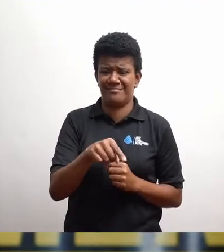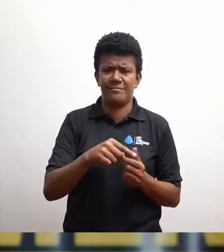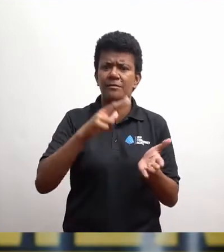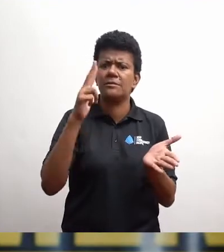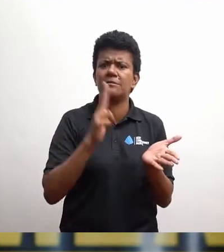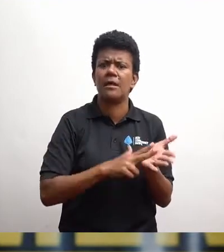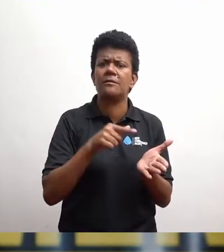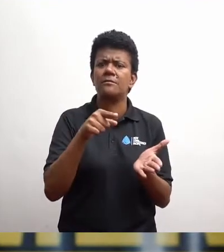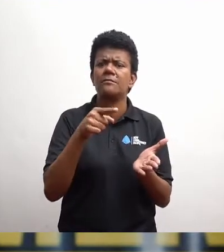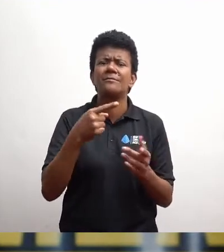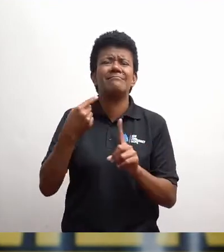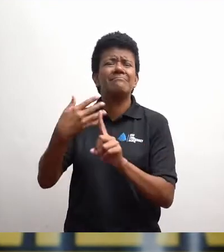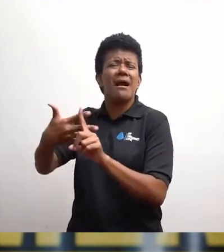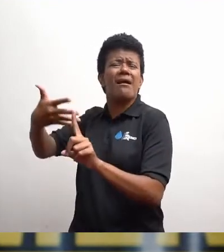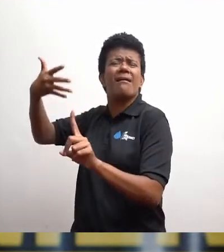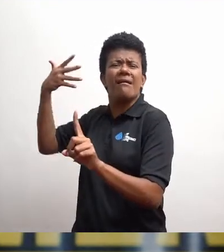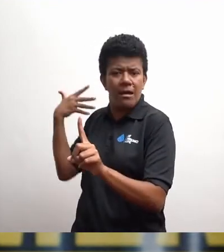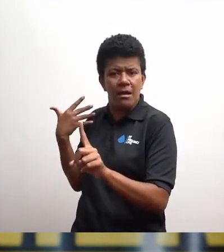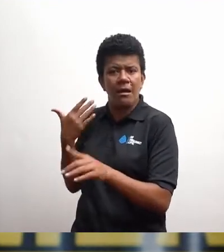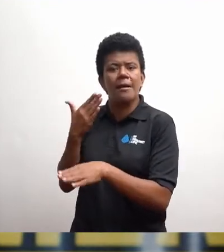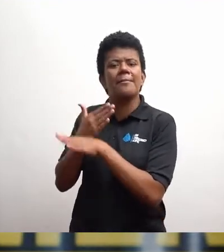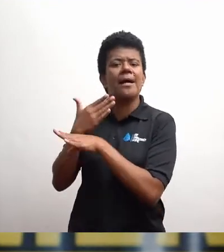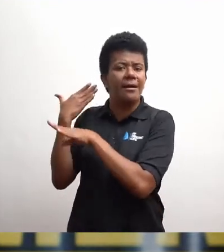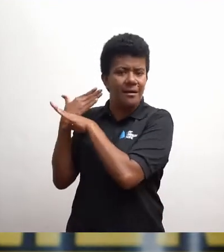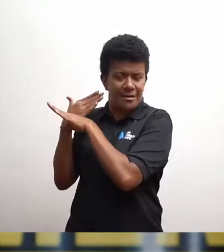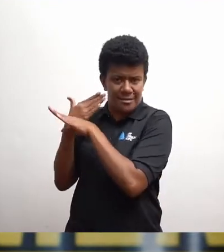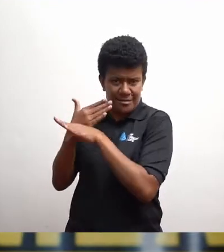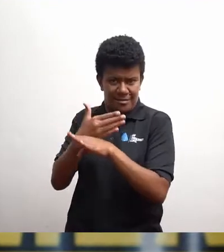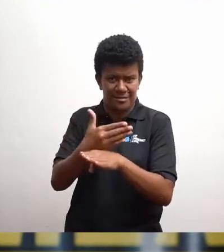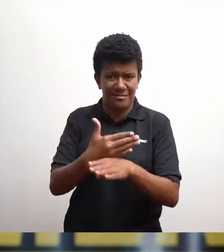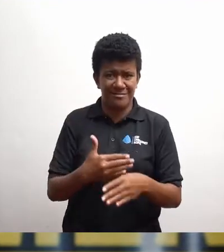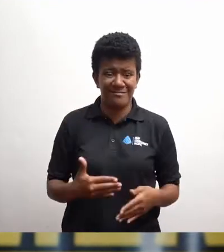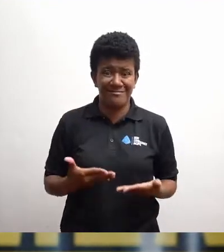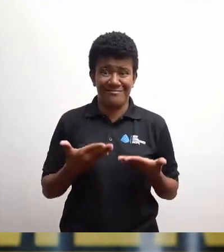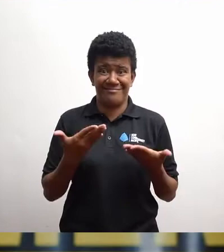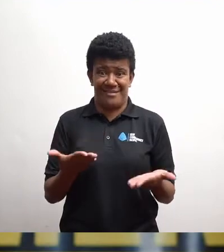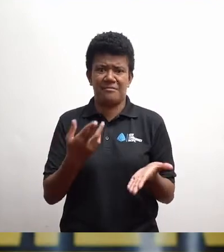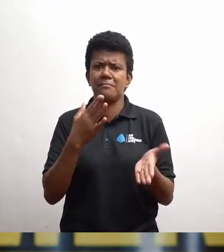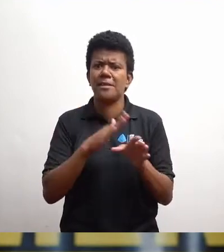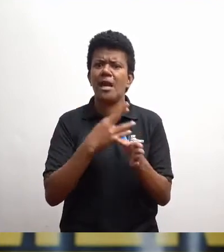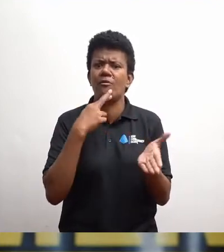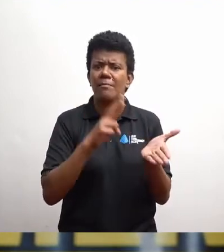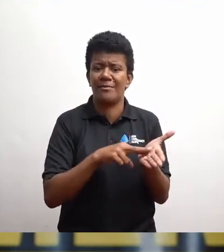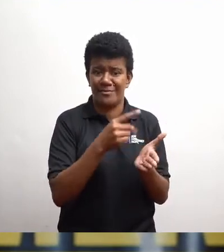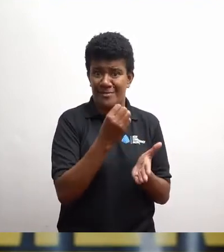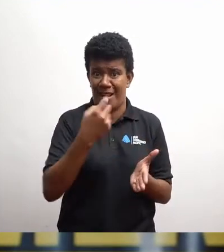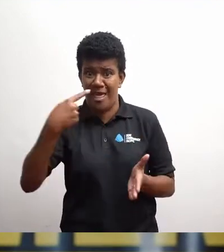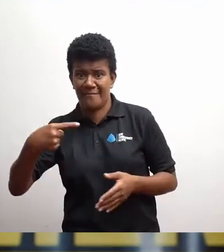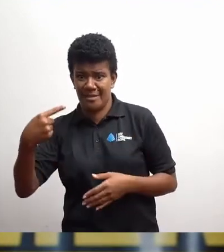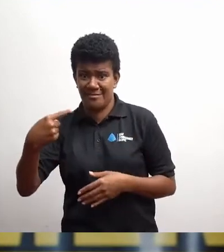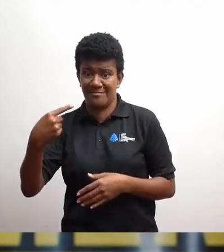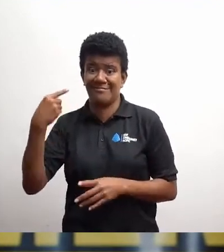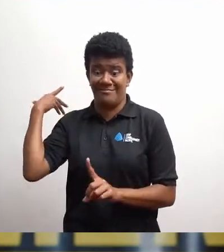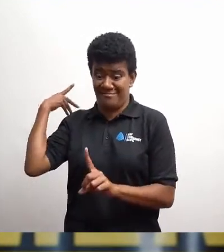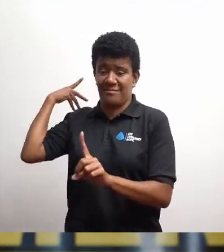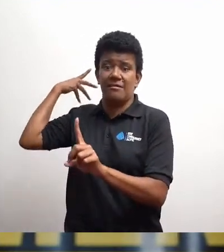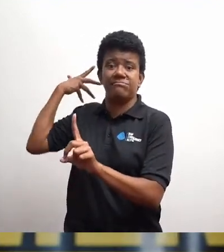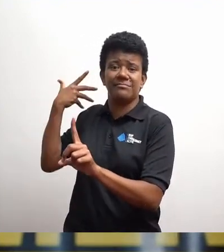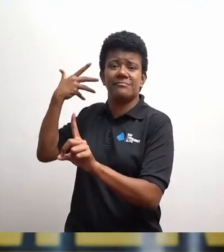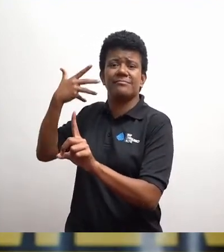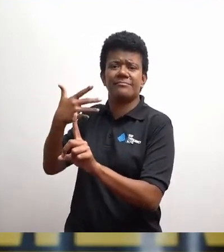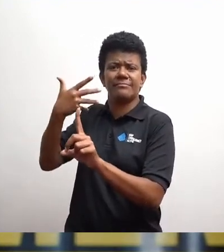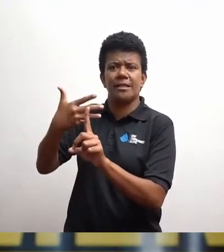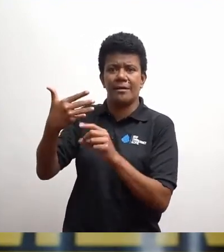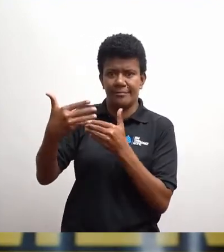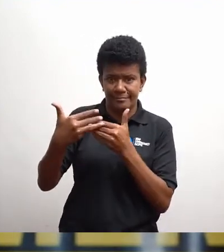took years of work prior. Keep going forward. If you look at, keep going